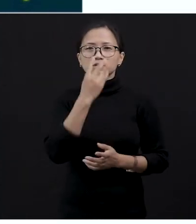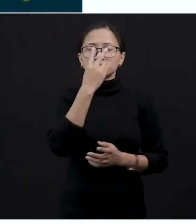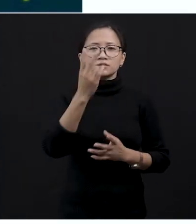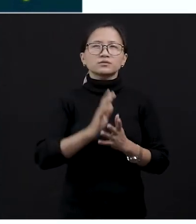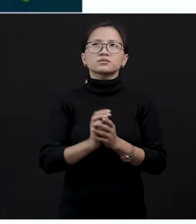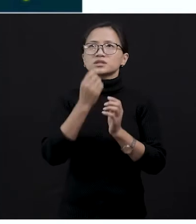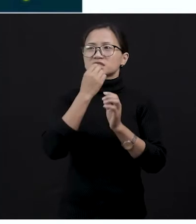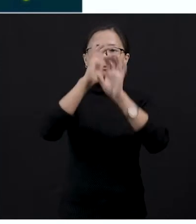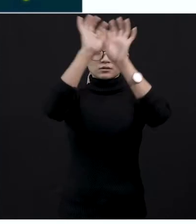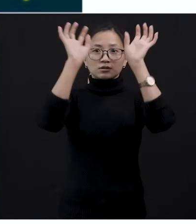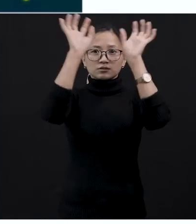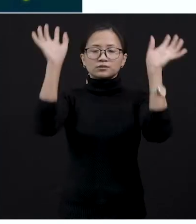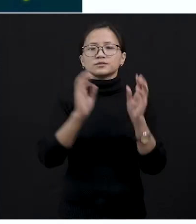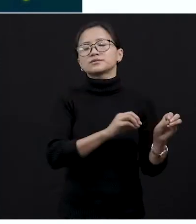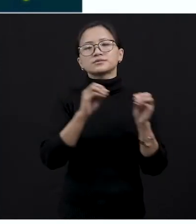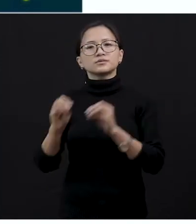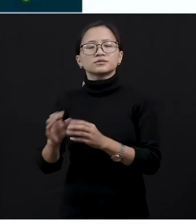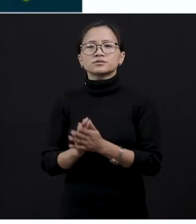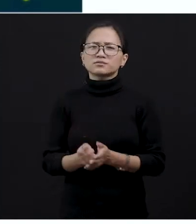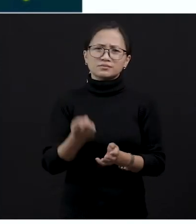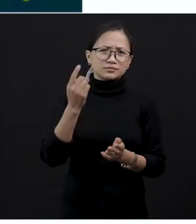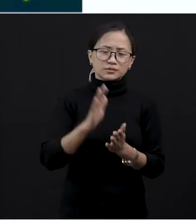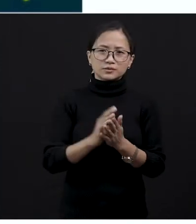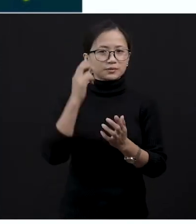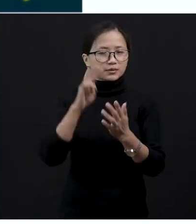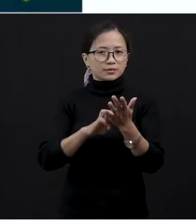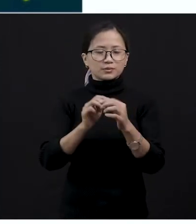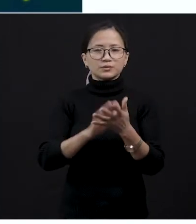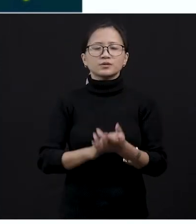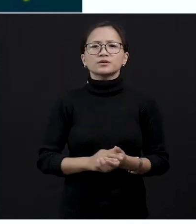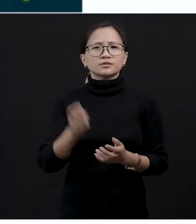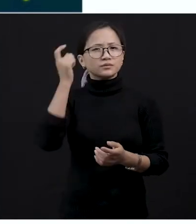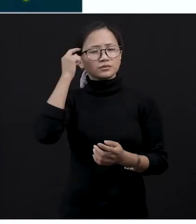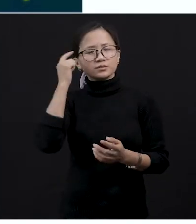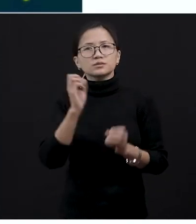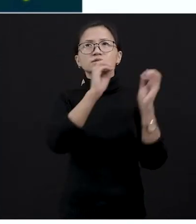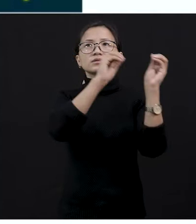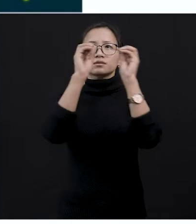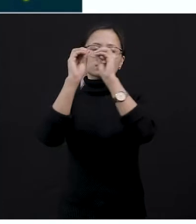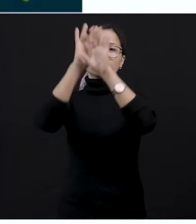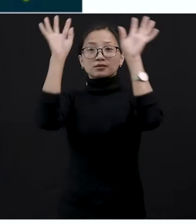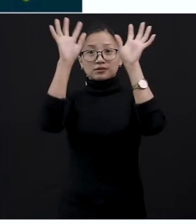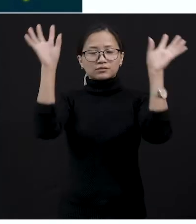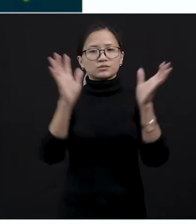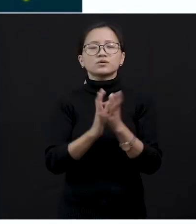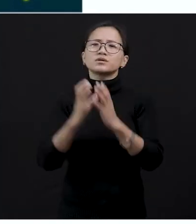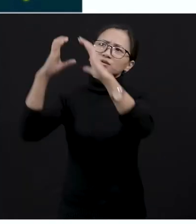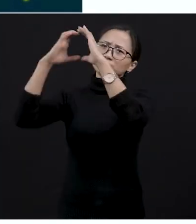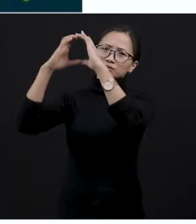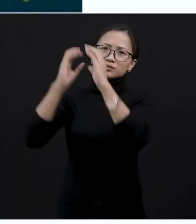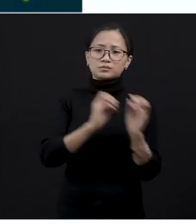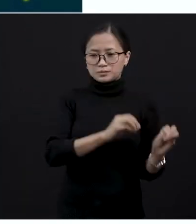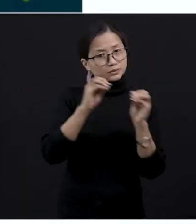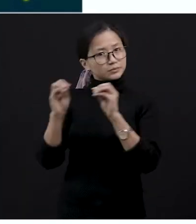see that the cloud is moving, right? So at that moment, they thought that it was the cloud or it was the